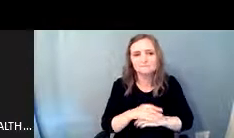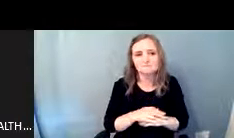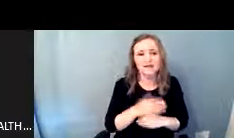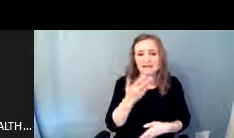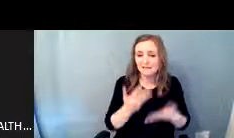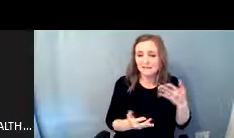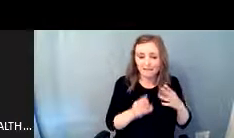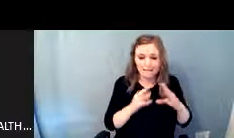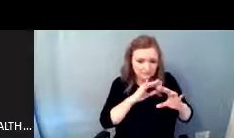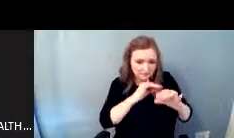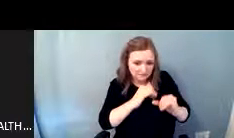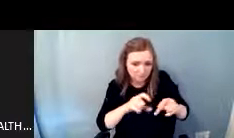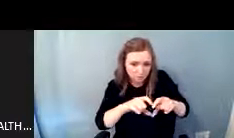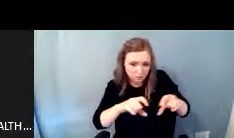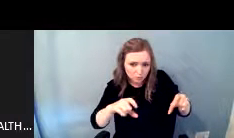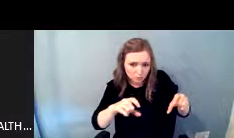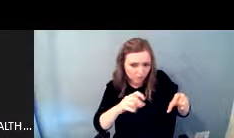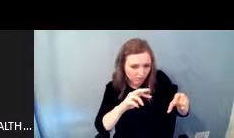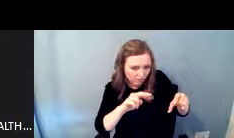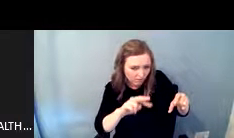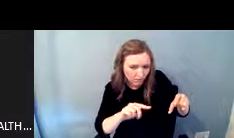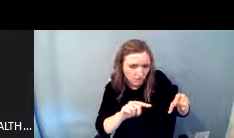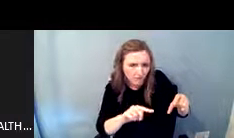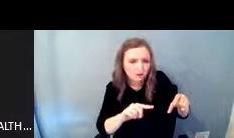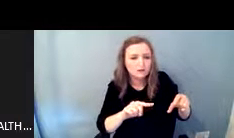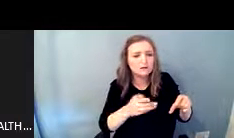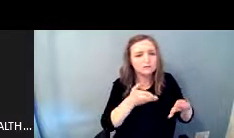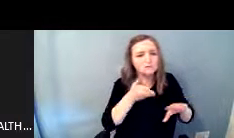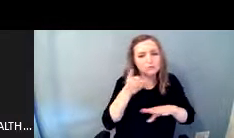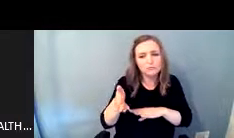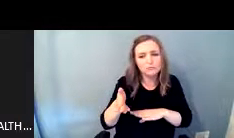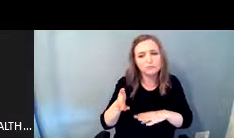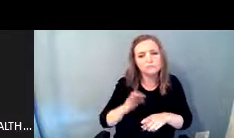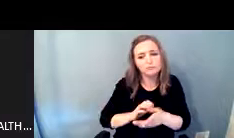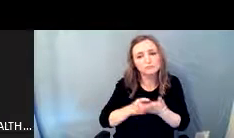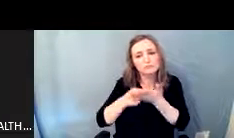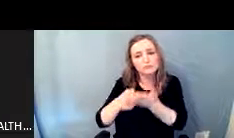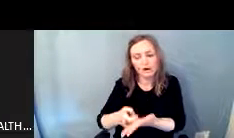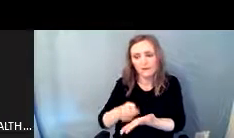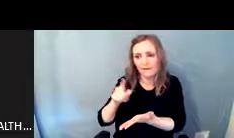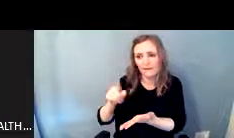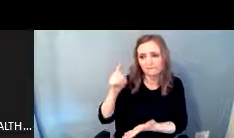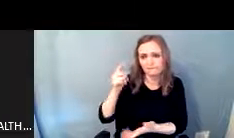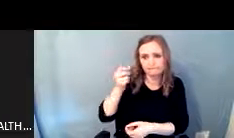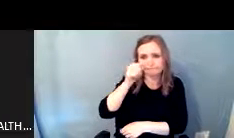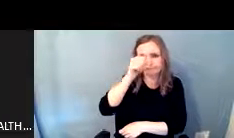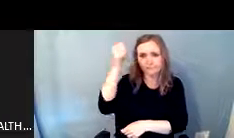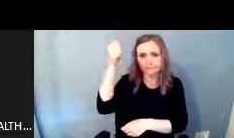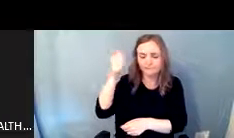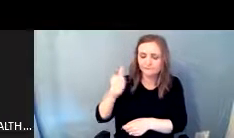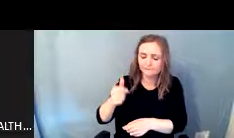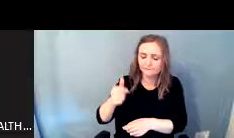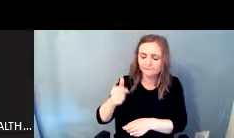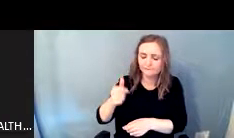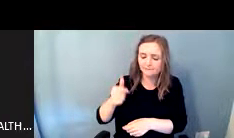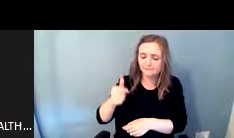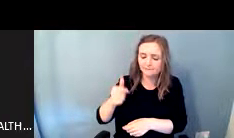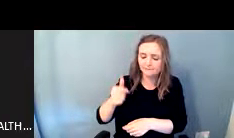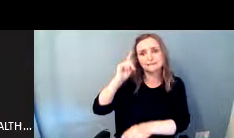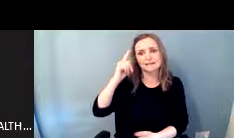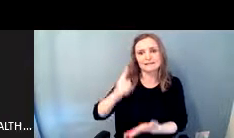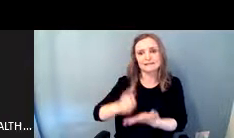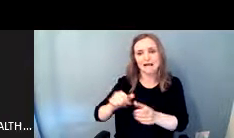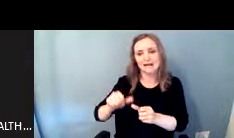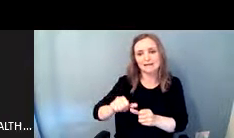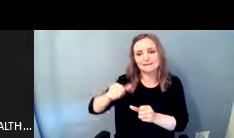test result, which we provide to the specialists, if it does end up in a referral, they can then decide the next best test. So dependent then on